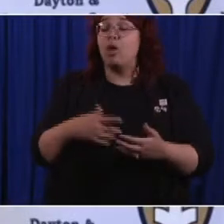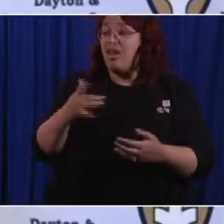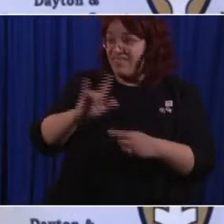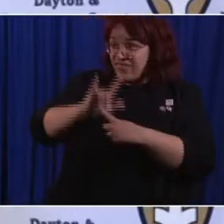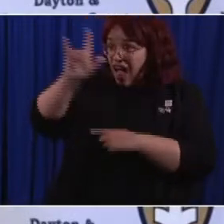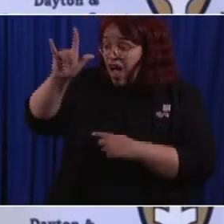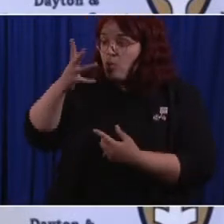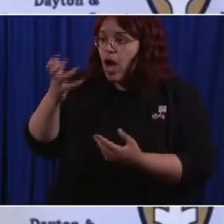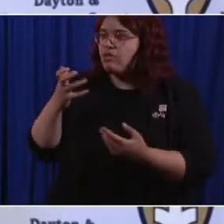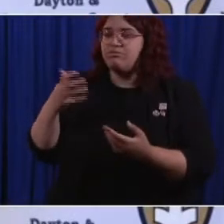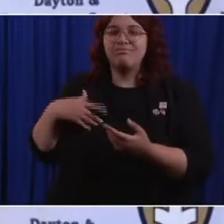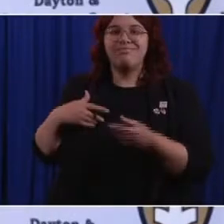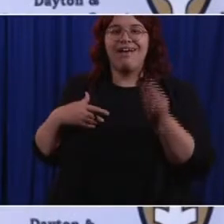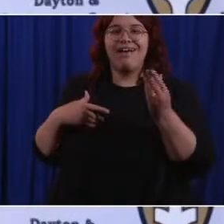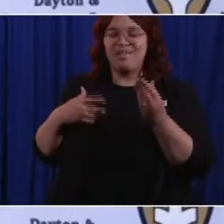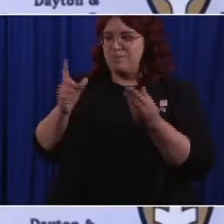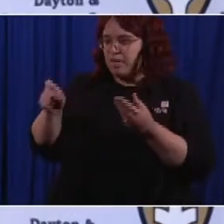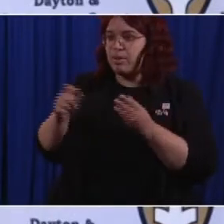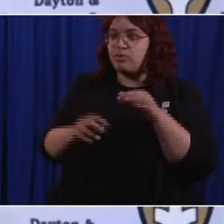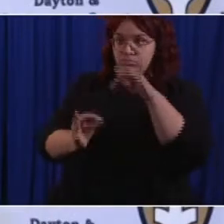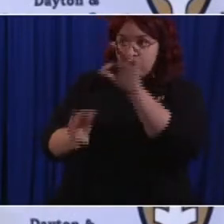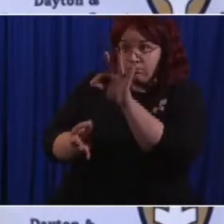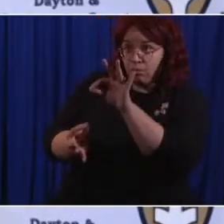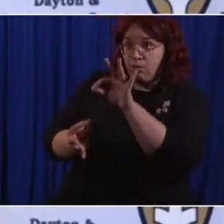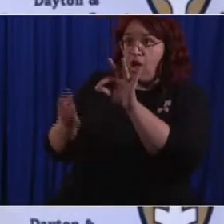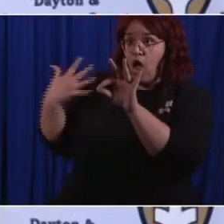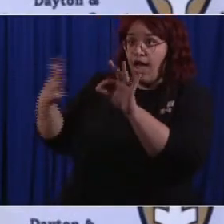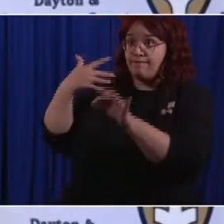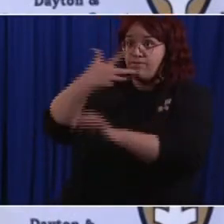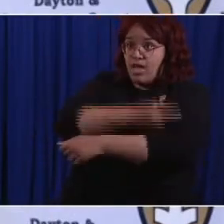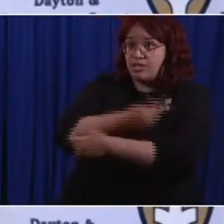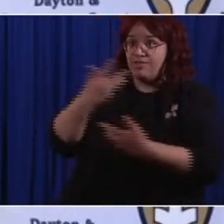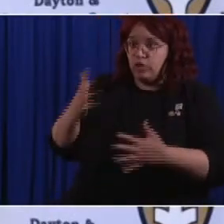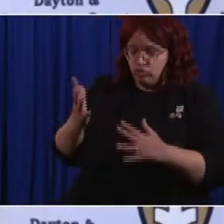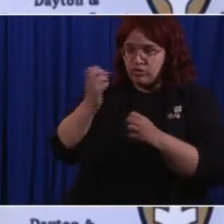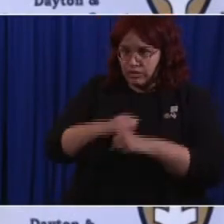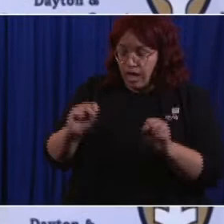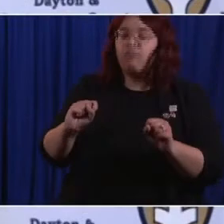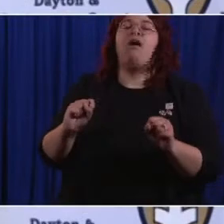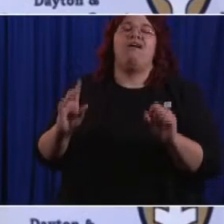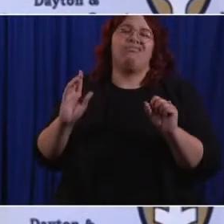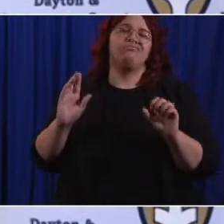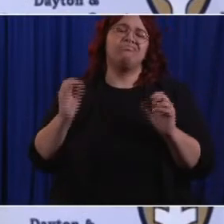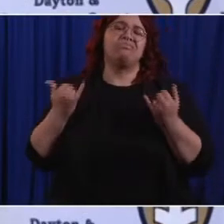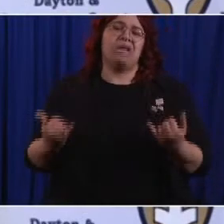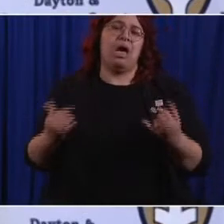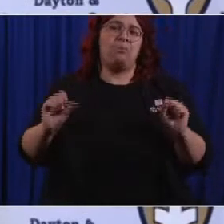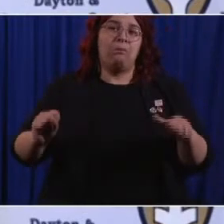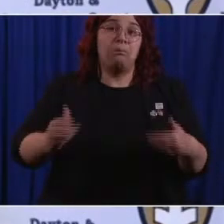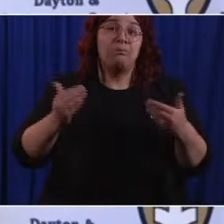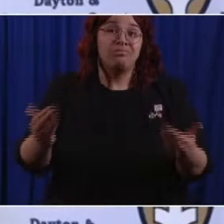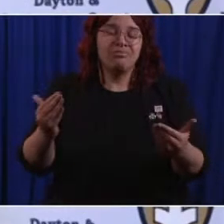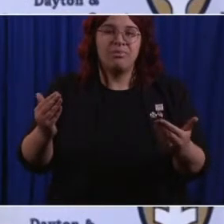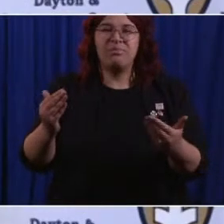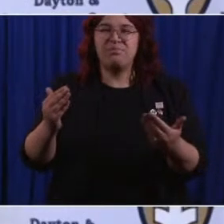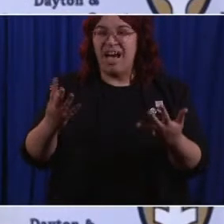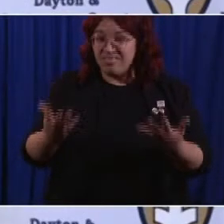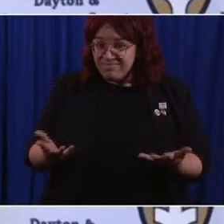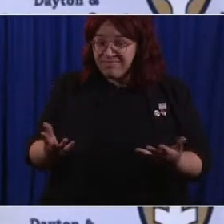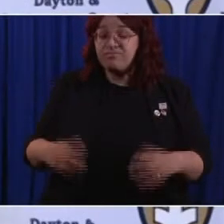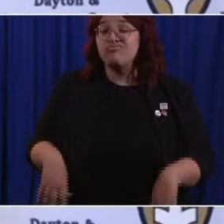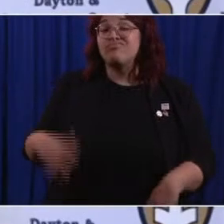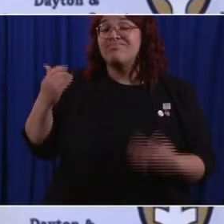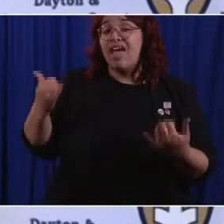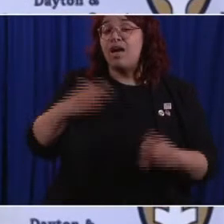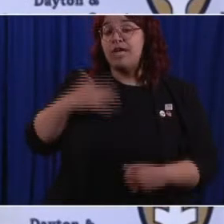or perhaps a particular industry. So I guess my question is, if such a digital passport is